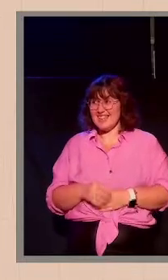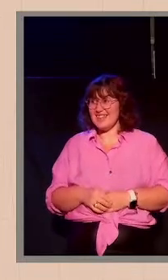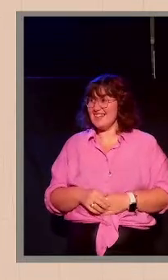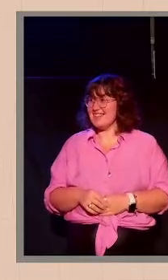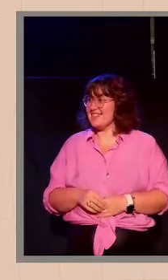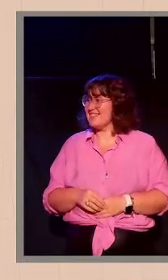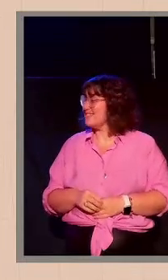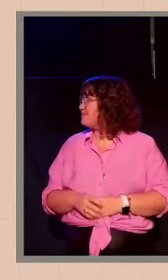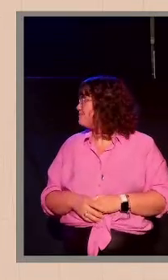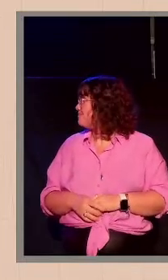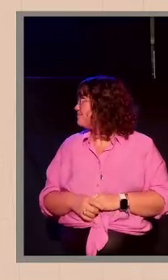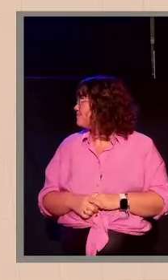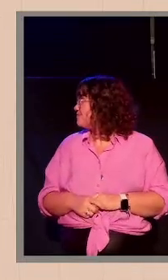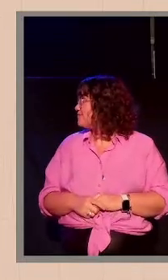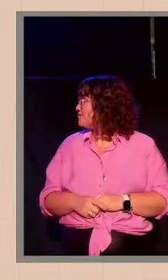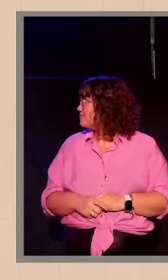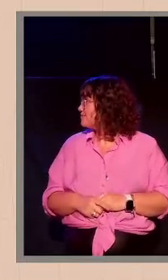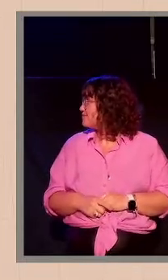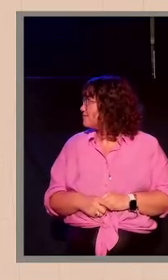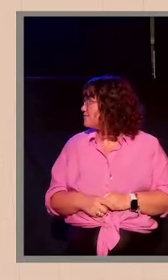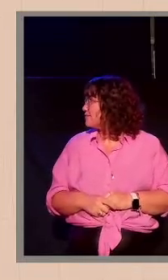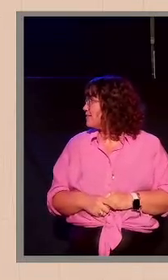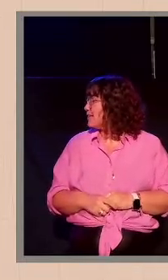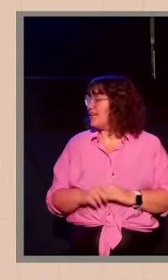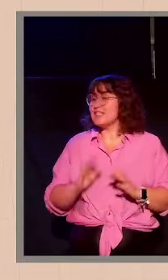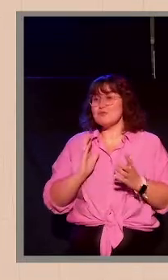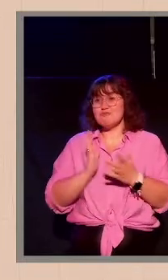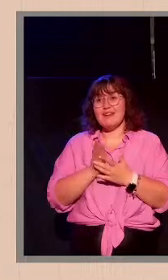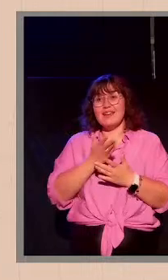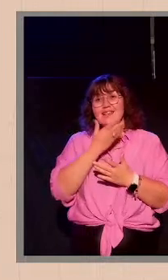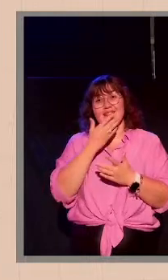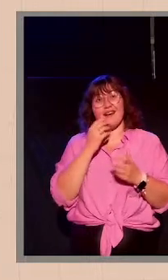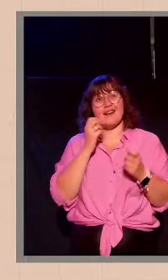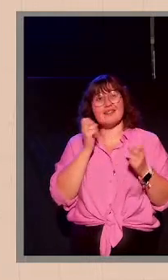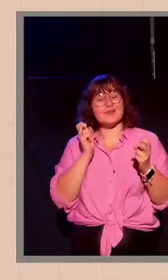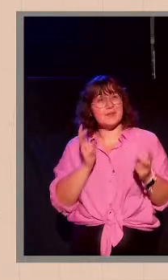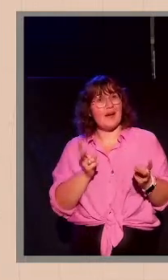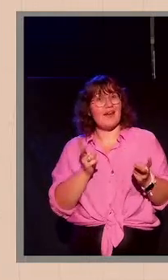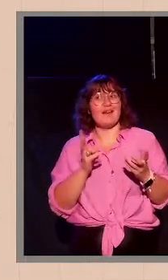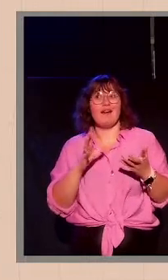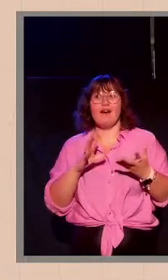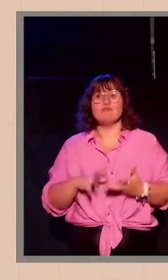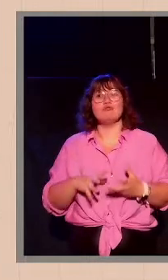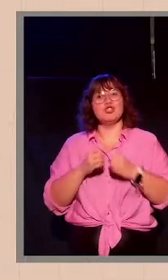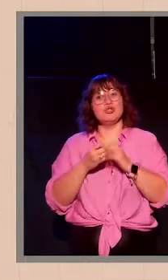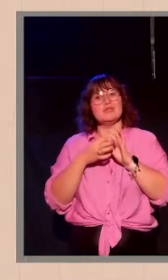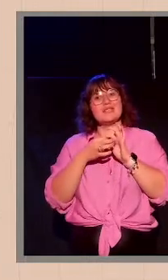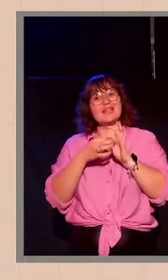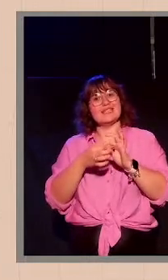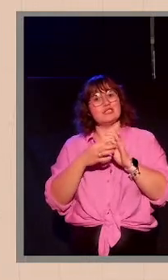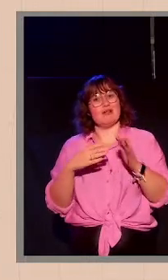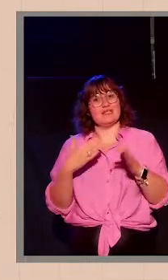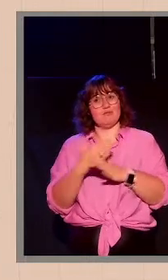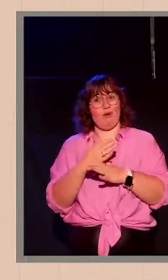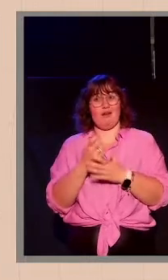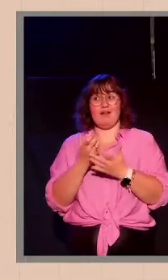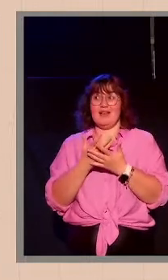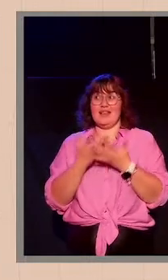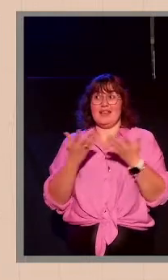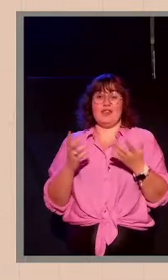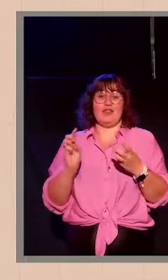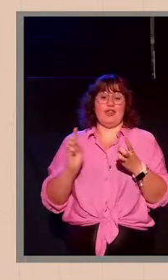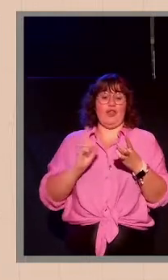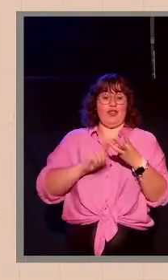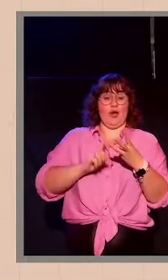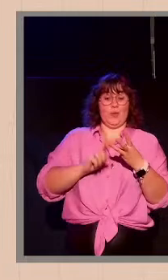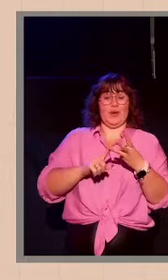know, a really nice way of producing the interactive work. The third thing is musicians. So